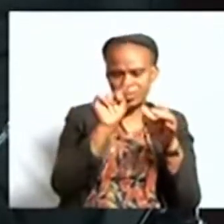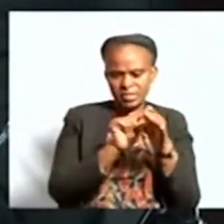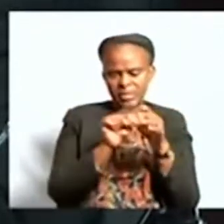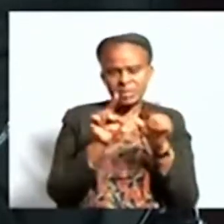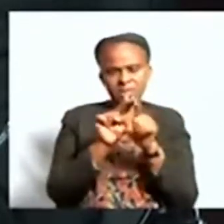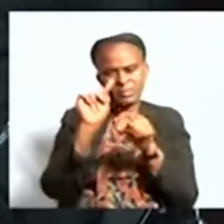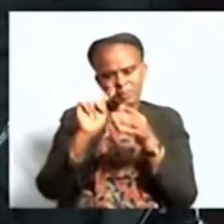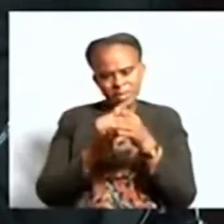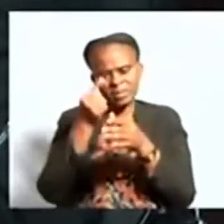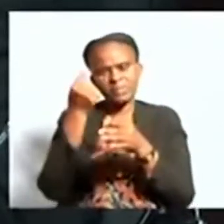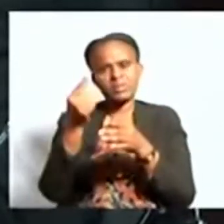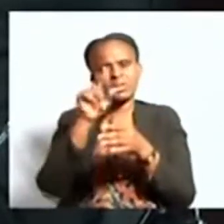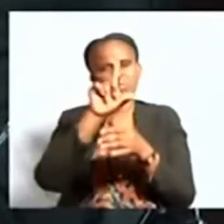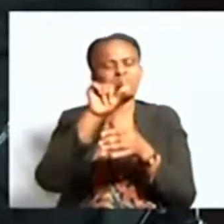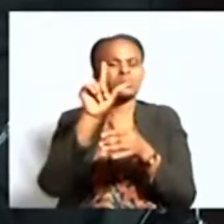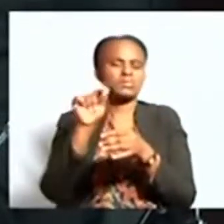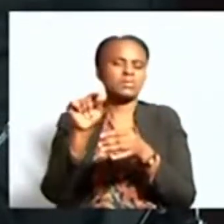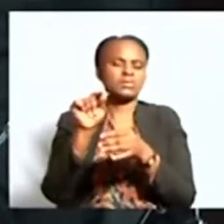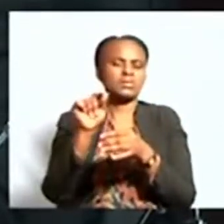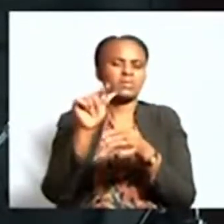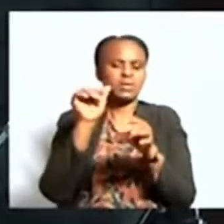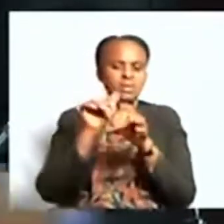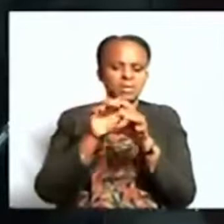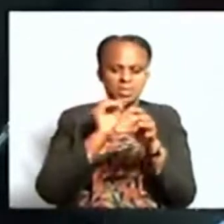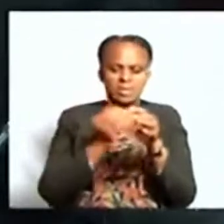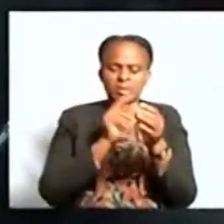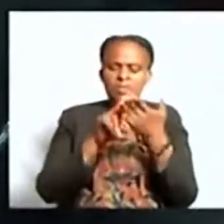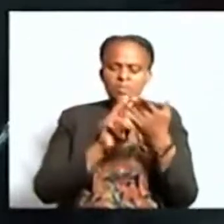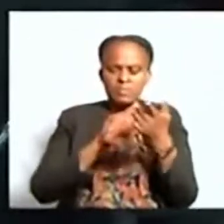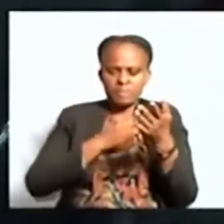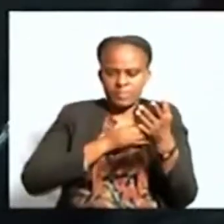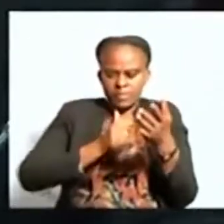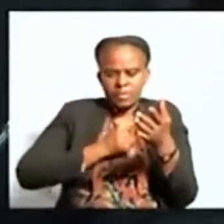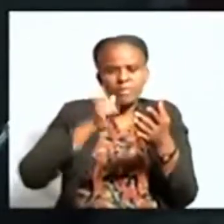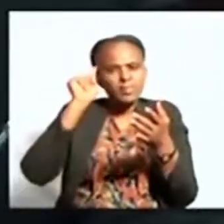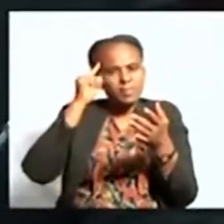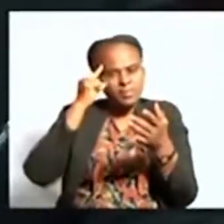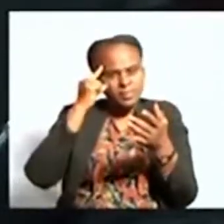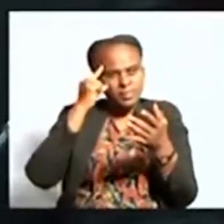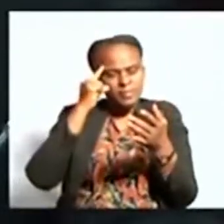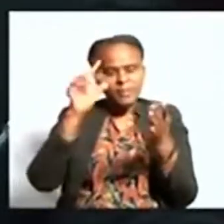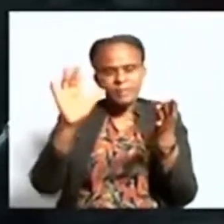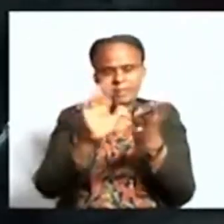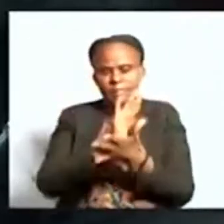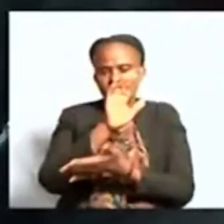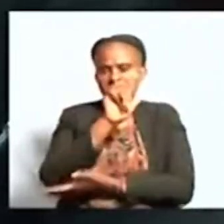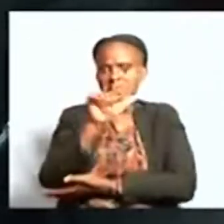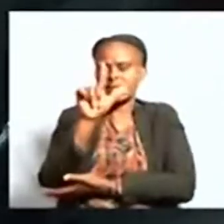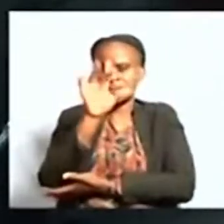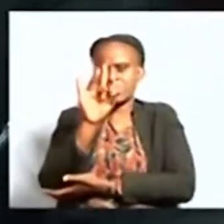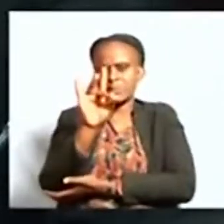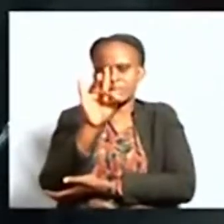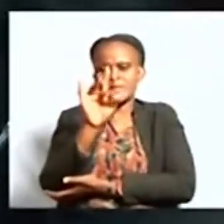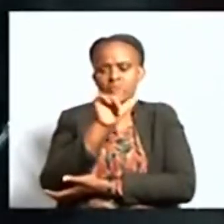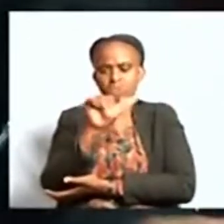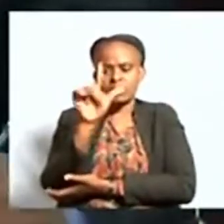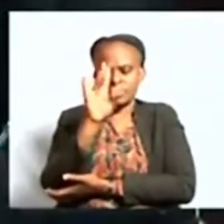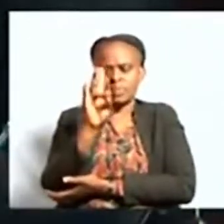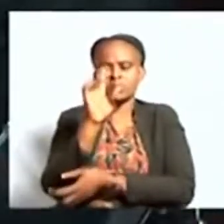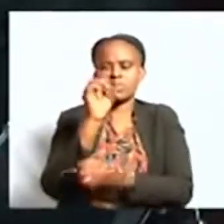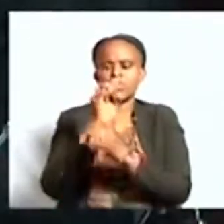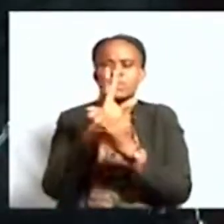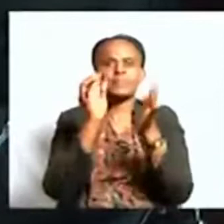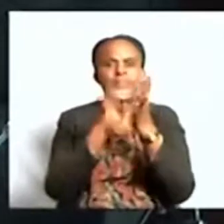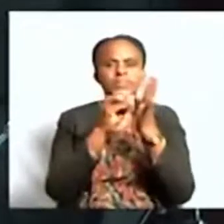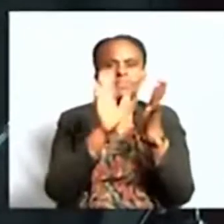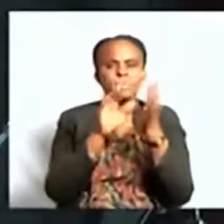is 2020. And in our report, I think page 27, we have correctly captured it. But I